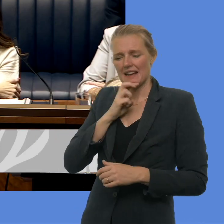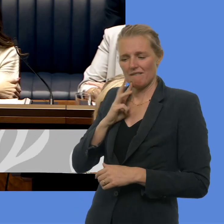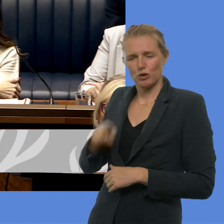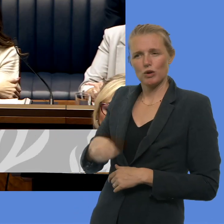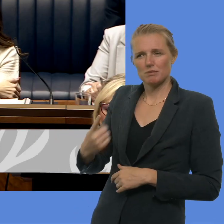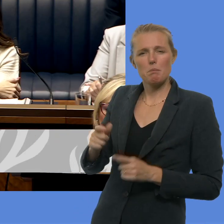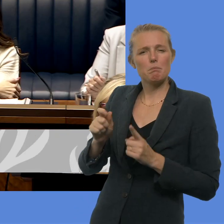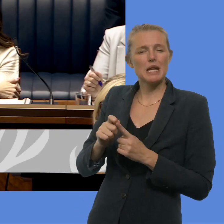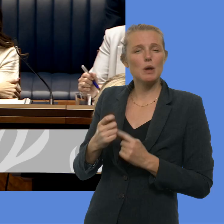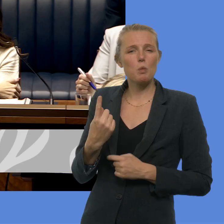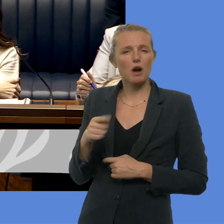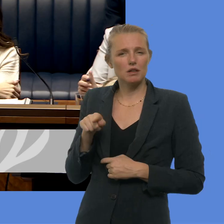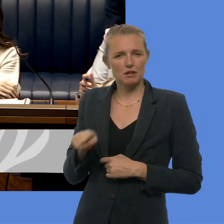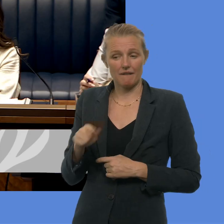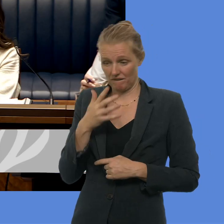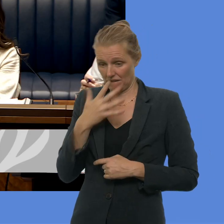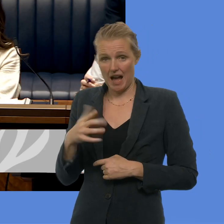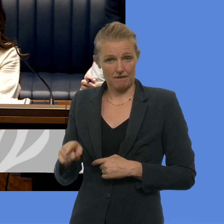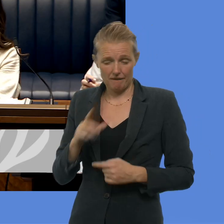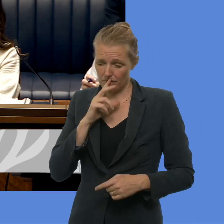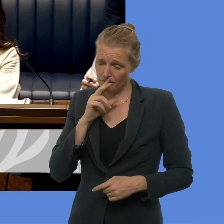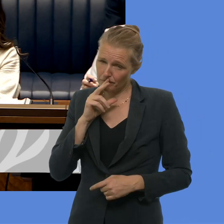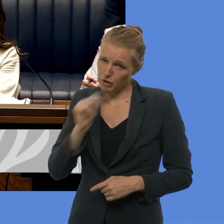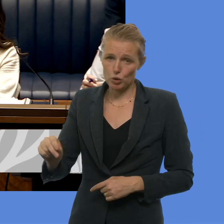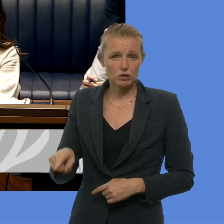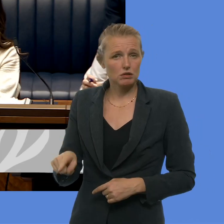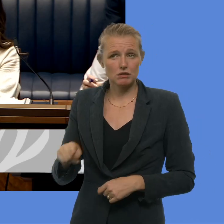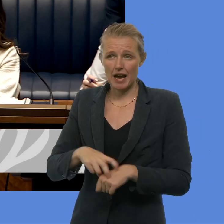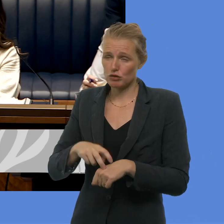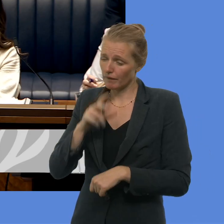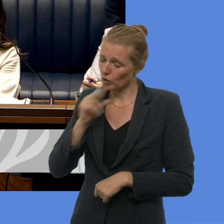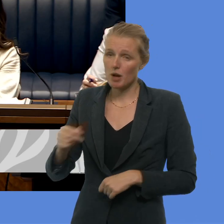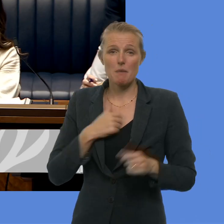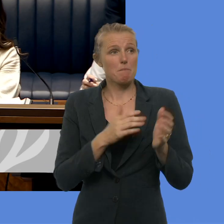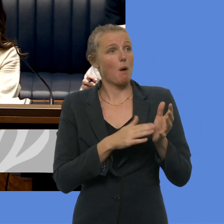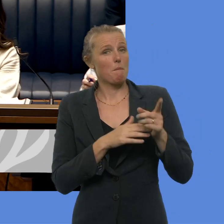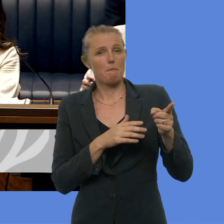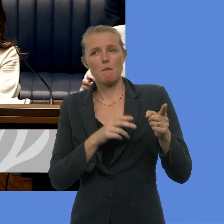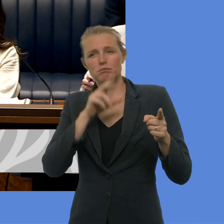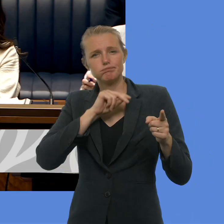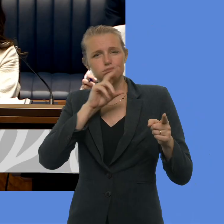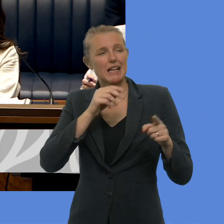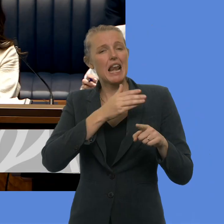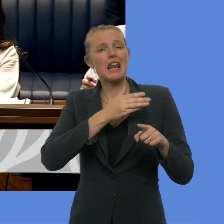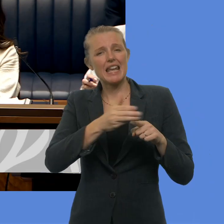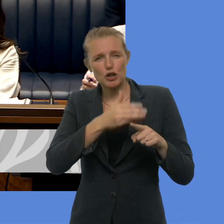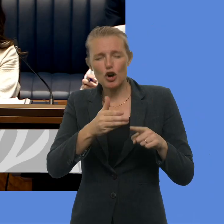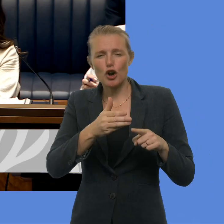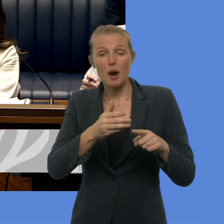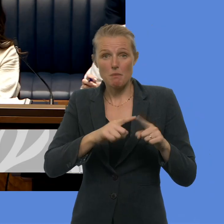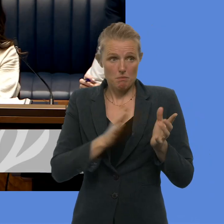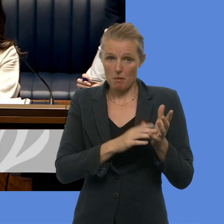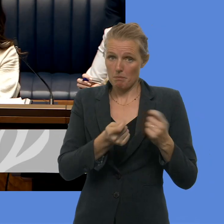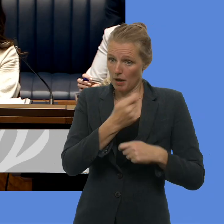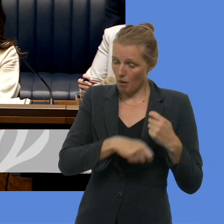in primary 1 and is 5 years old and is completely fluent, or my mother who learnt the language later on in life and was able to gain employment in the Irish medium education